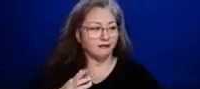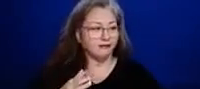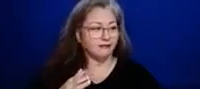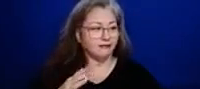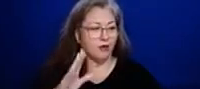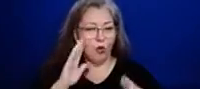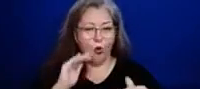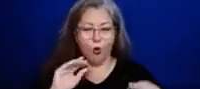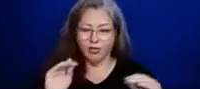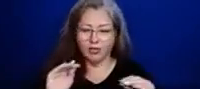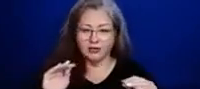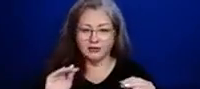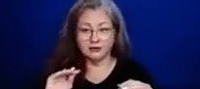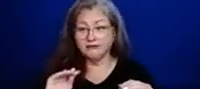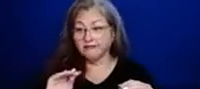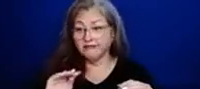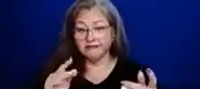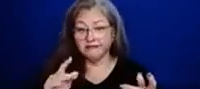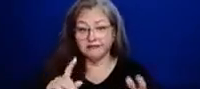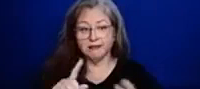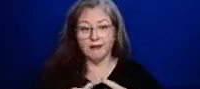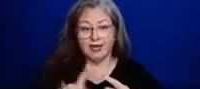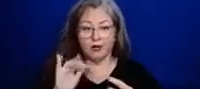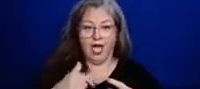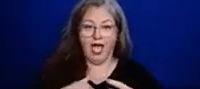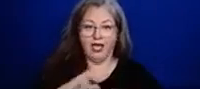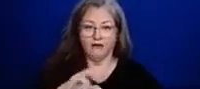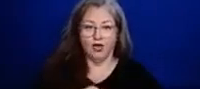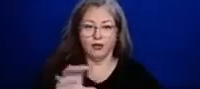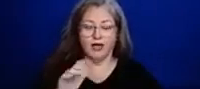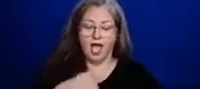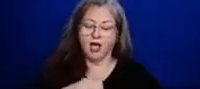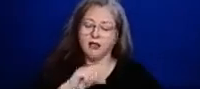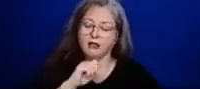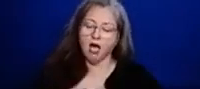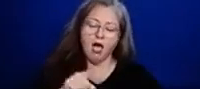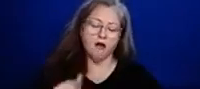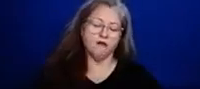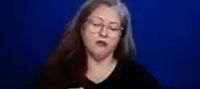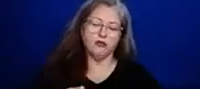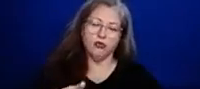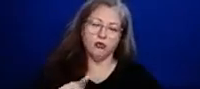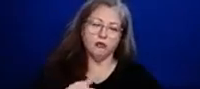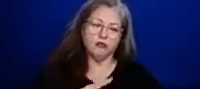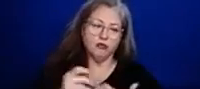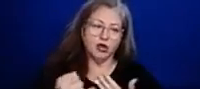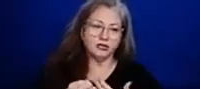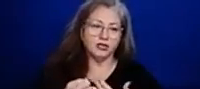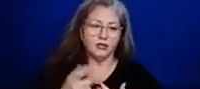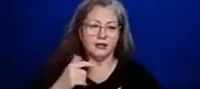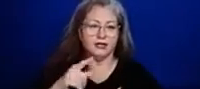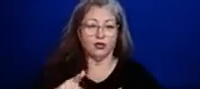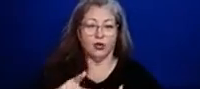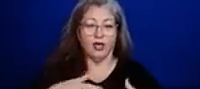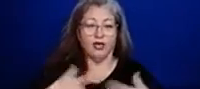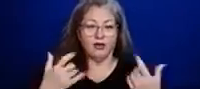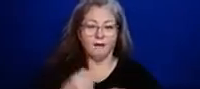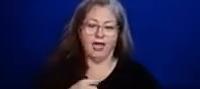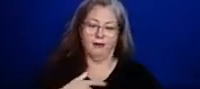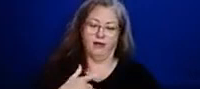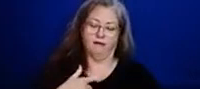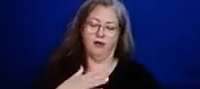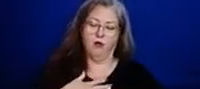is. And that's what these events, that's why I love what you're doing. That those events truly make you feel like you